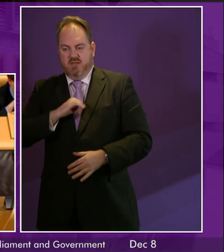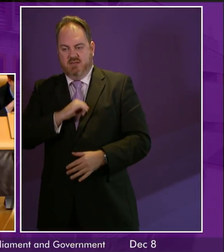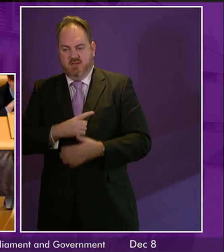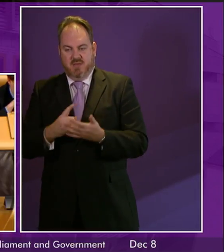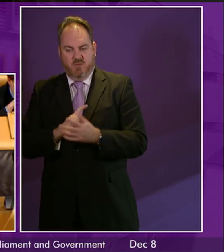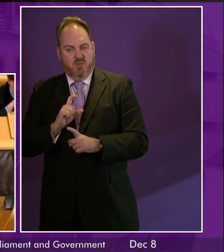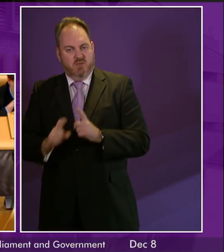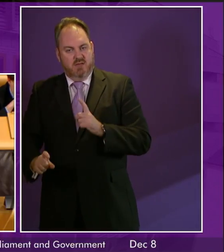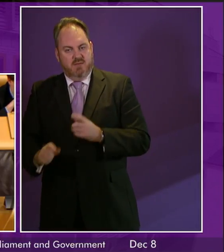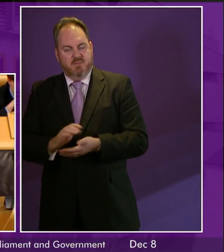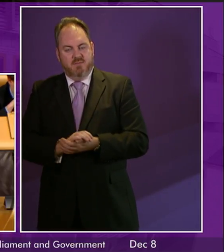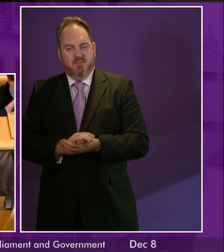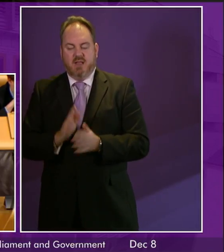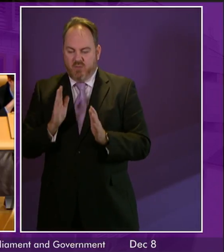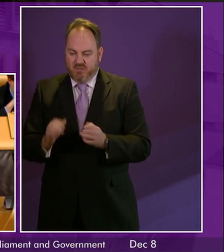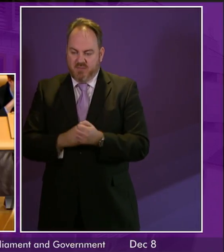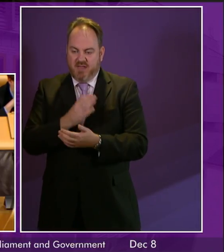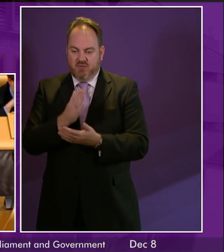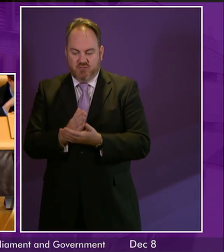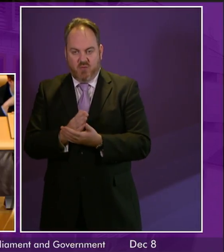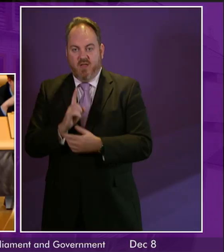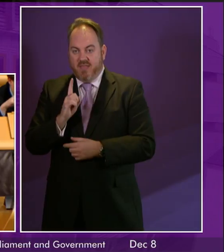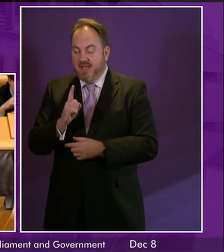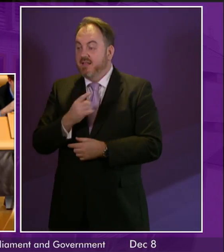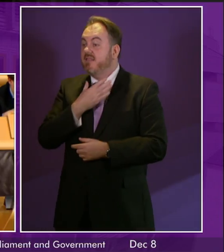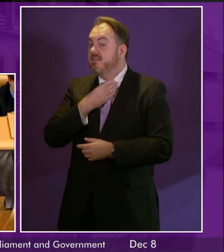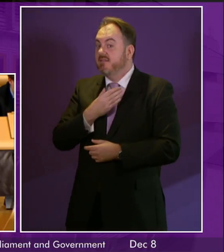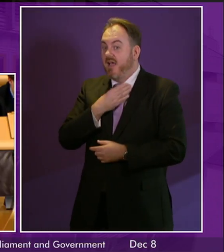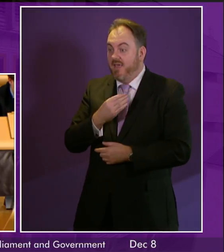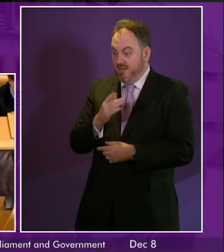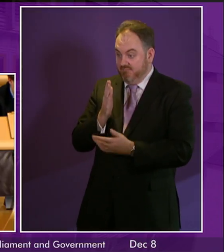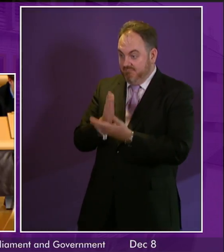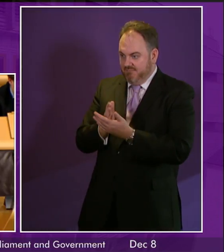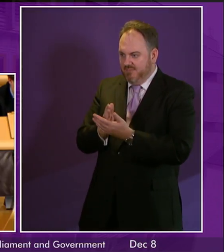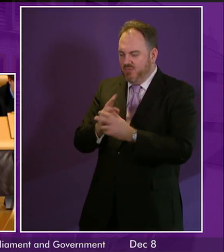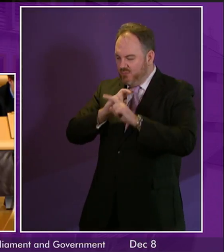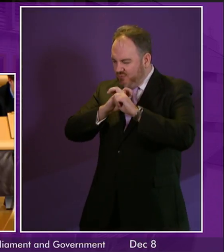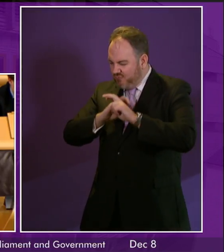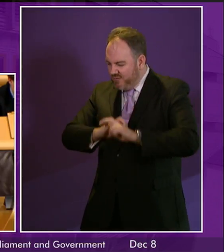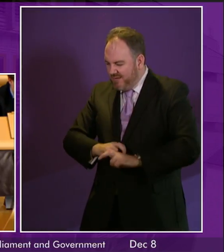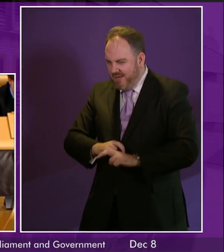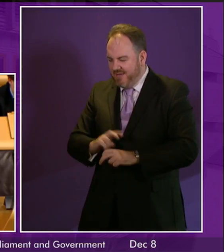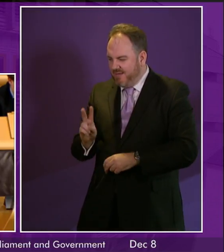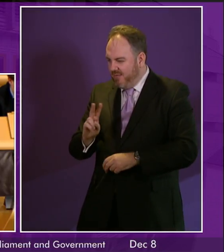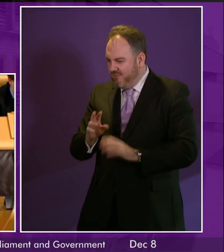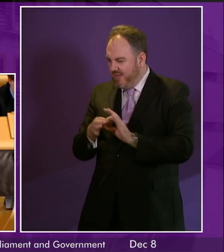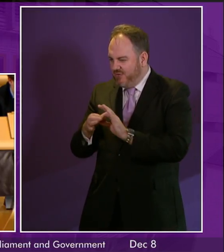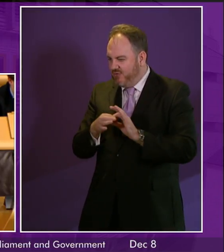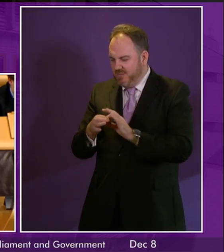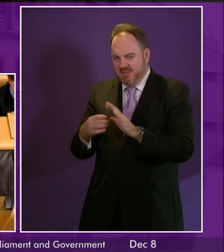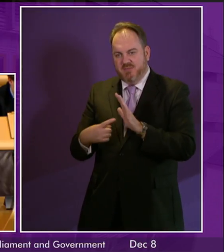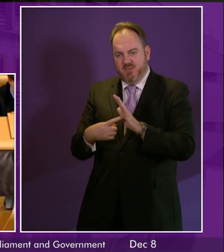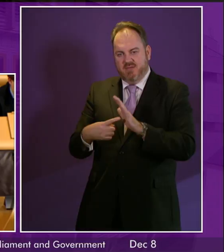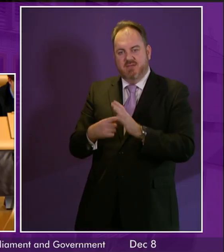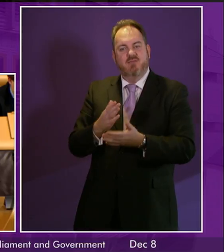and the necessary structures and desire in Parliament and devolved legislators to scrutinise these relationships. So it was